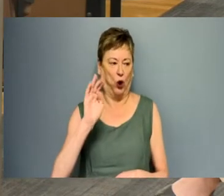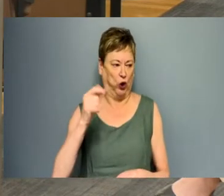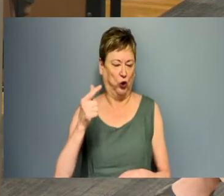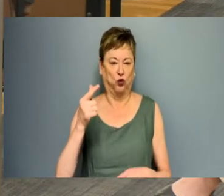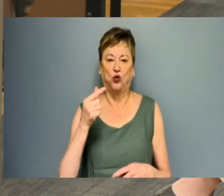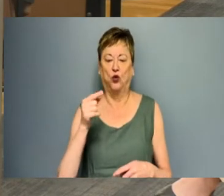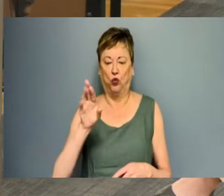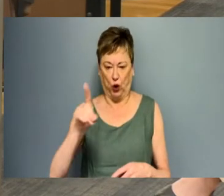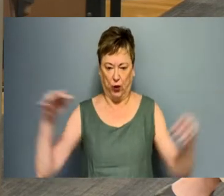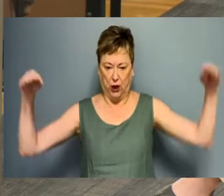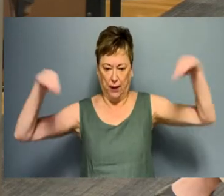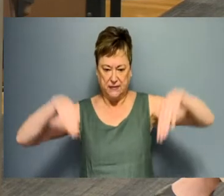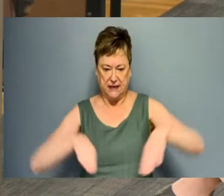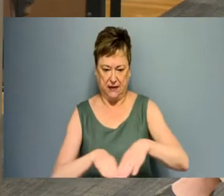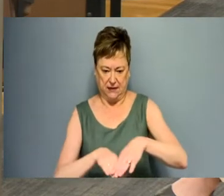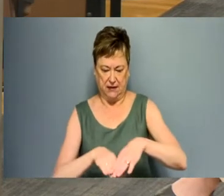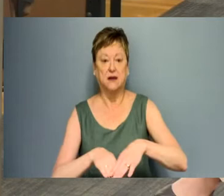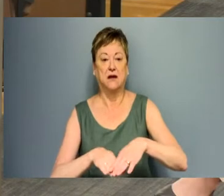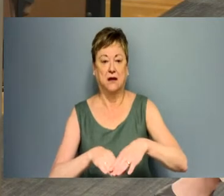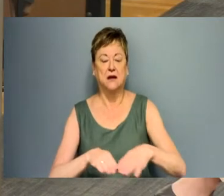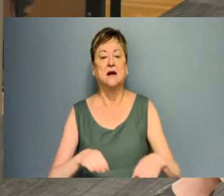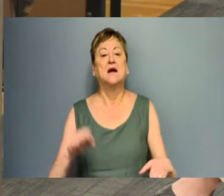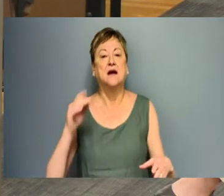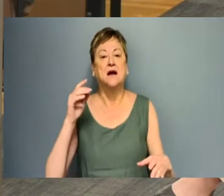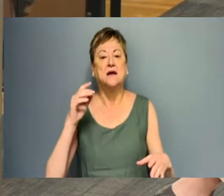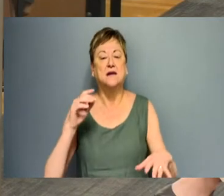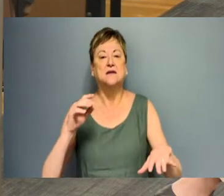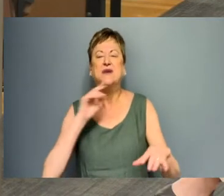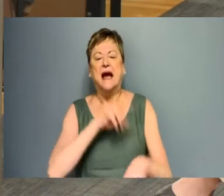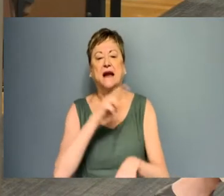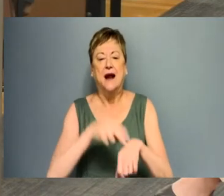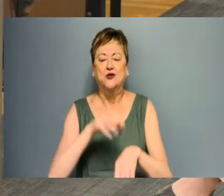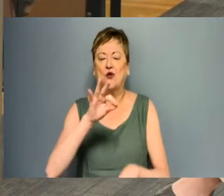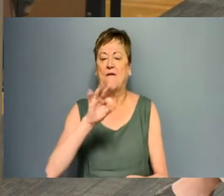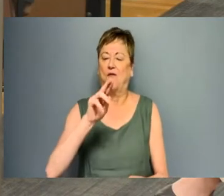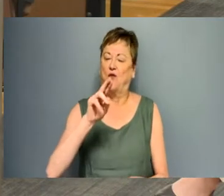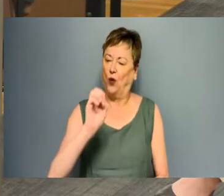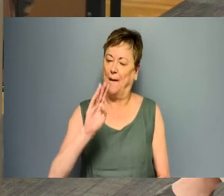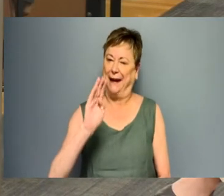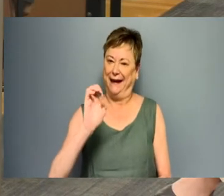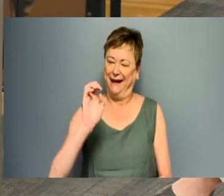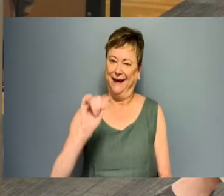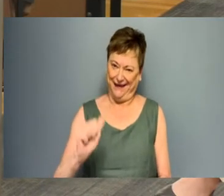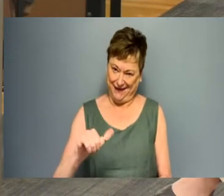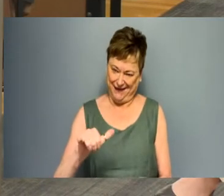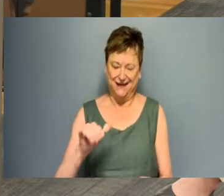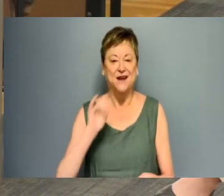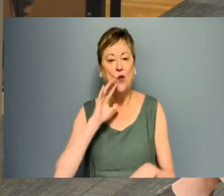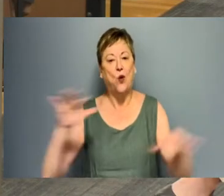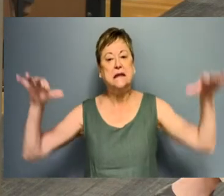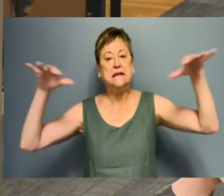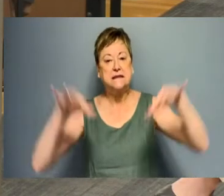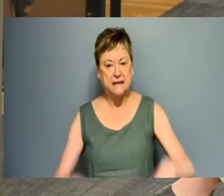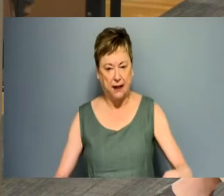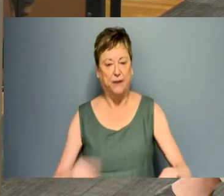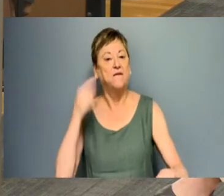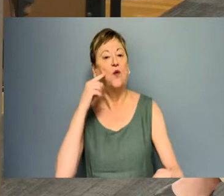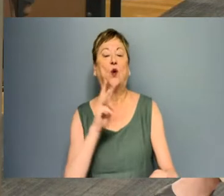which creates kind of a forebay, a natural forebay or settling area for the